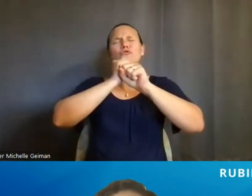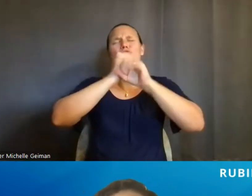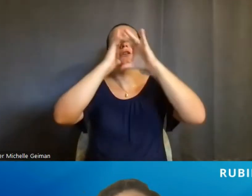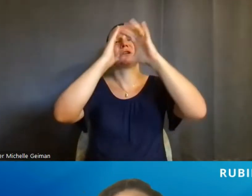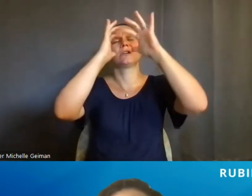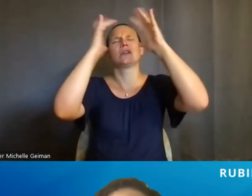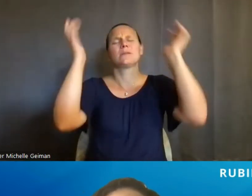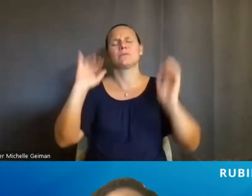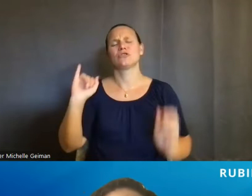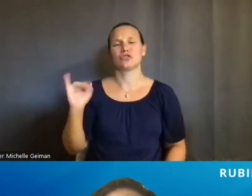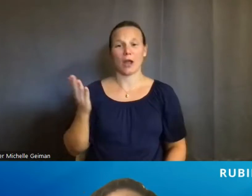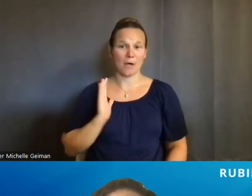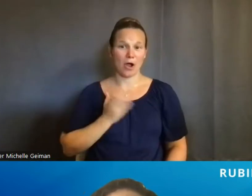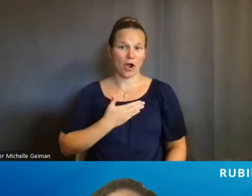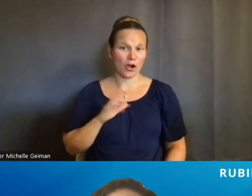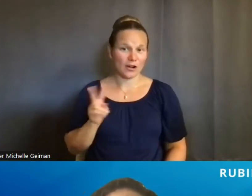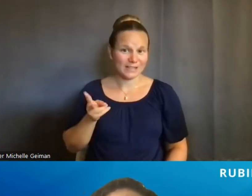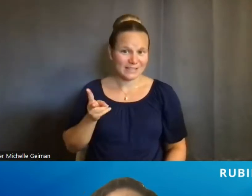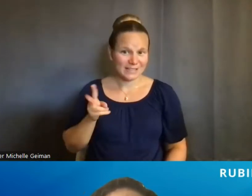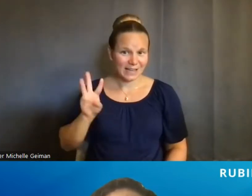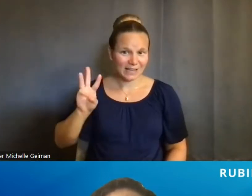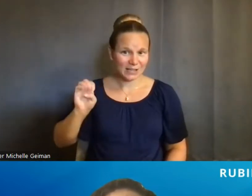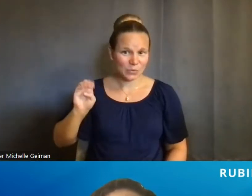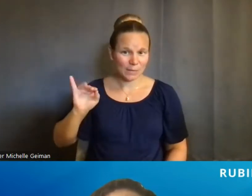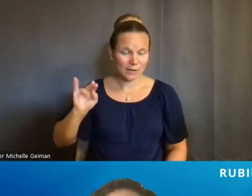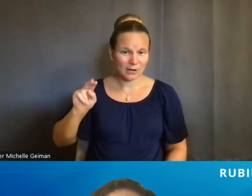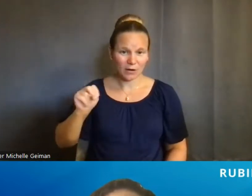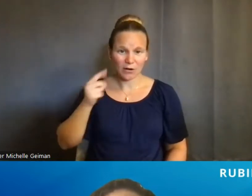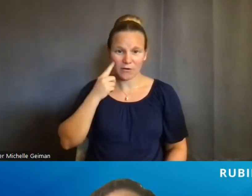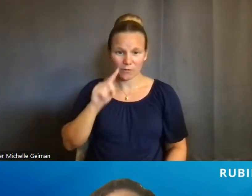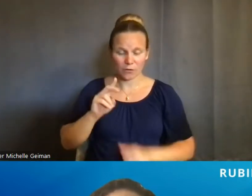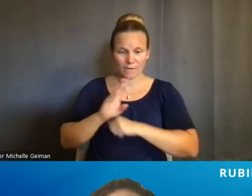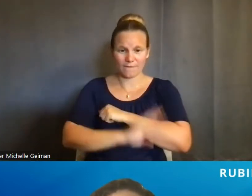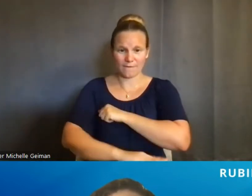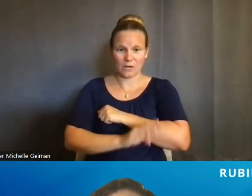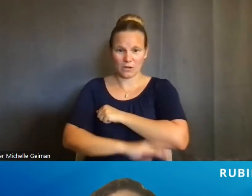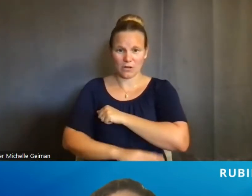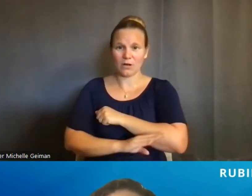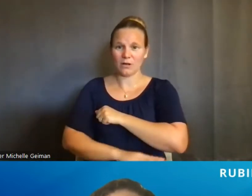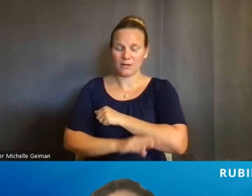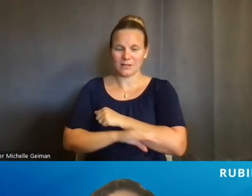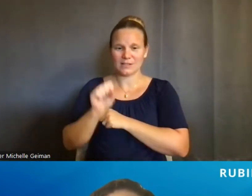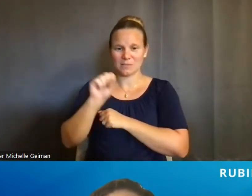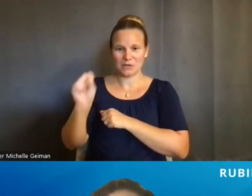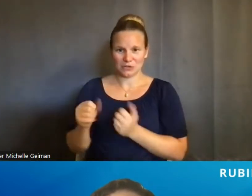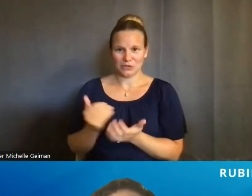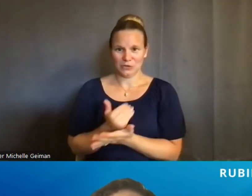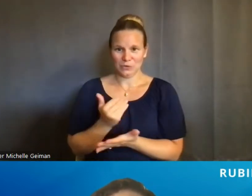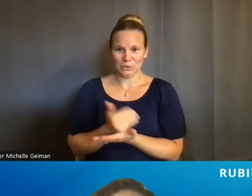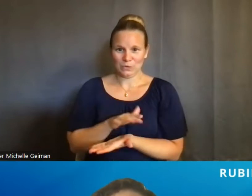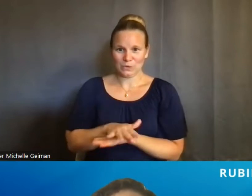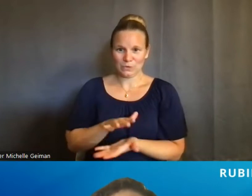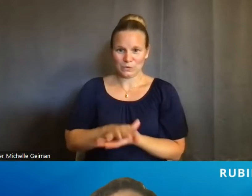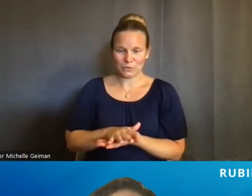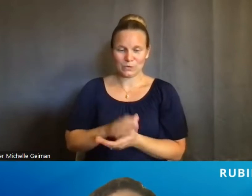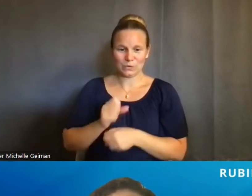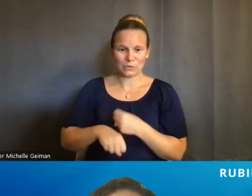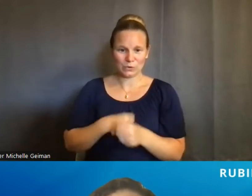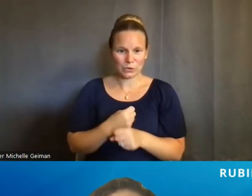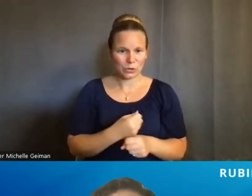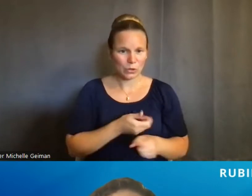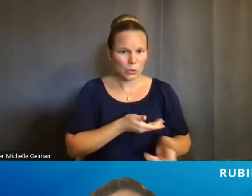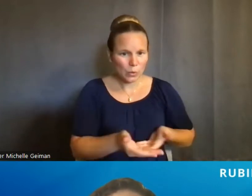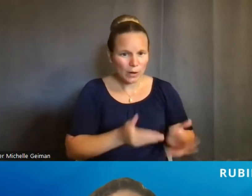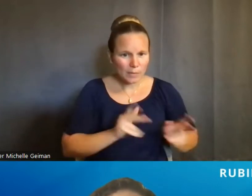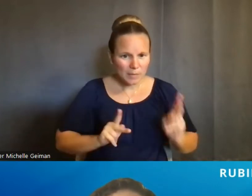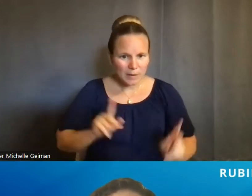of our fall semester of the new school year. Thank you to those who are still coming in and saying their names. Tanya